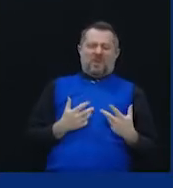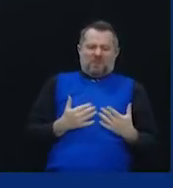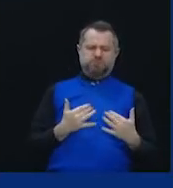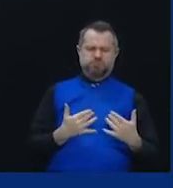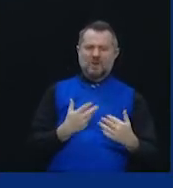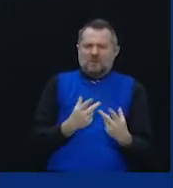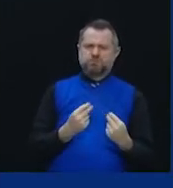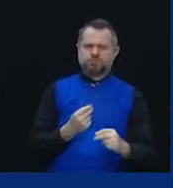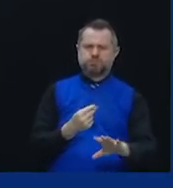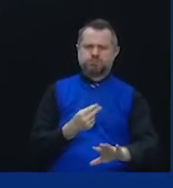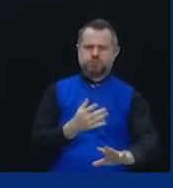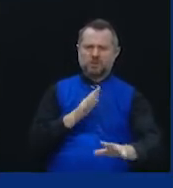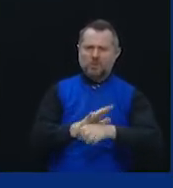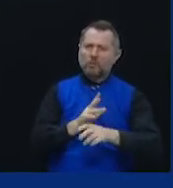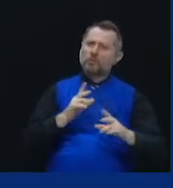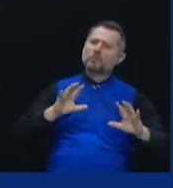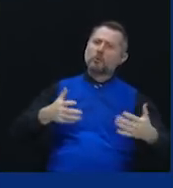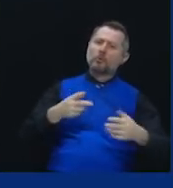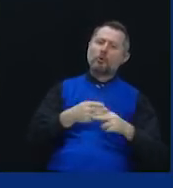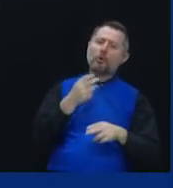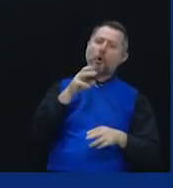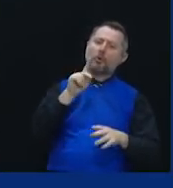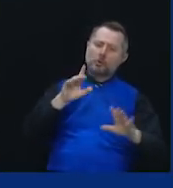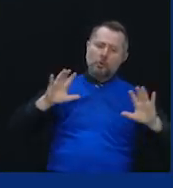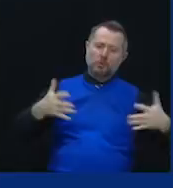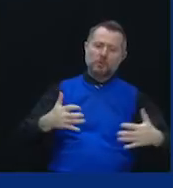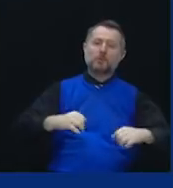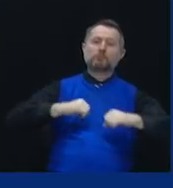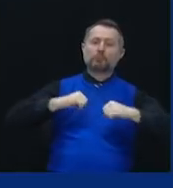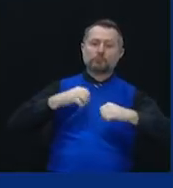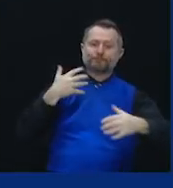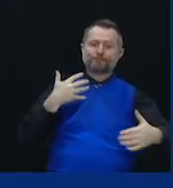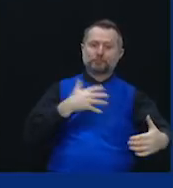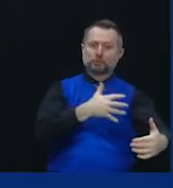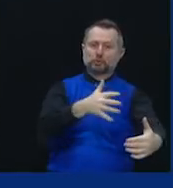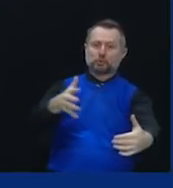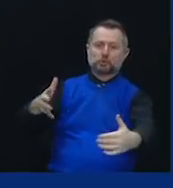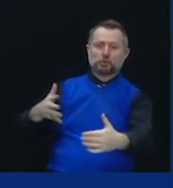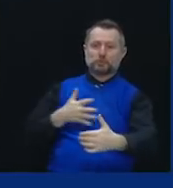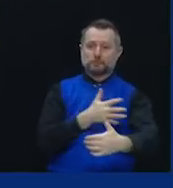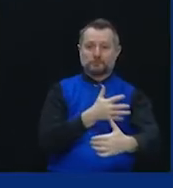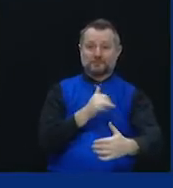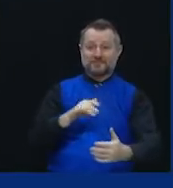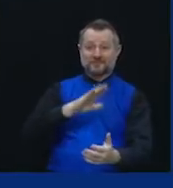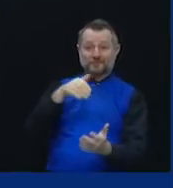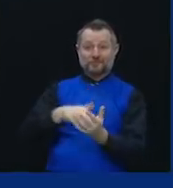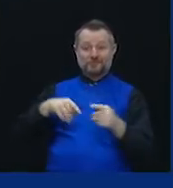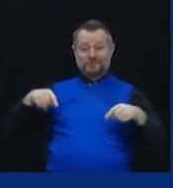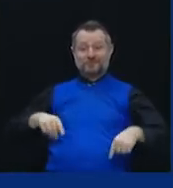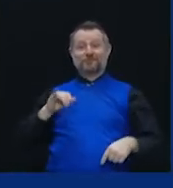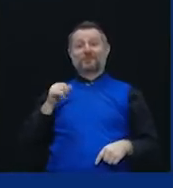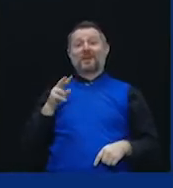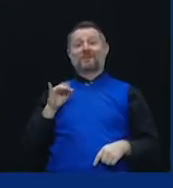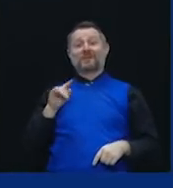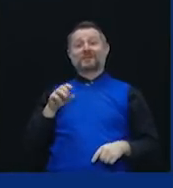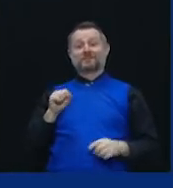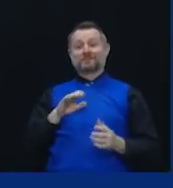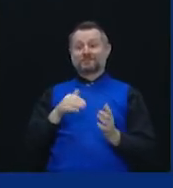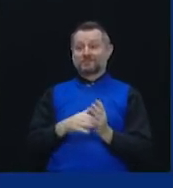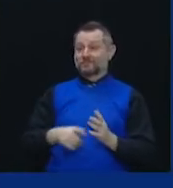hit herd immunity? This center, Javits Center, what you are doing here